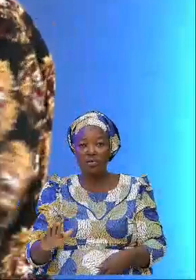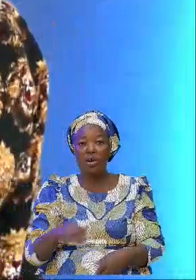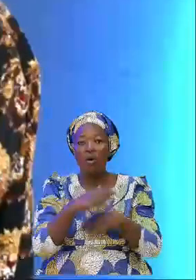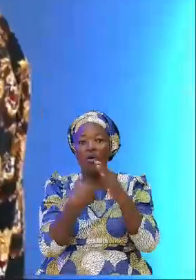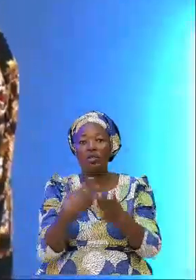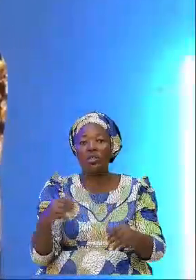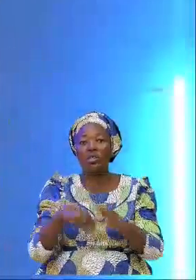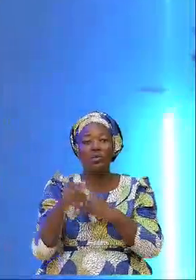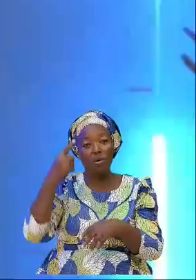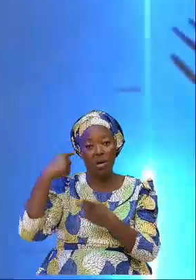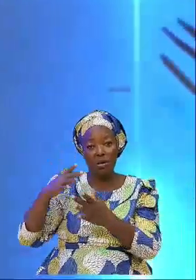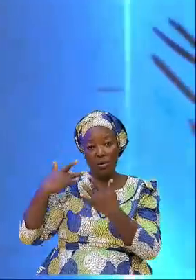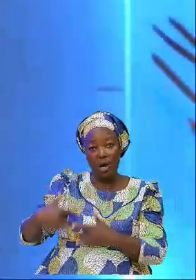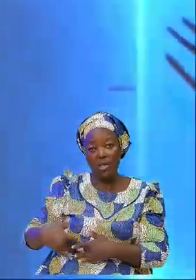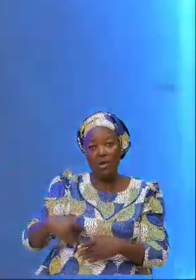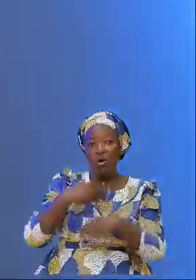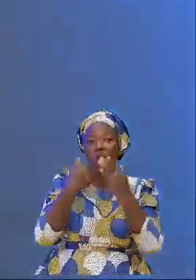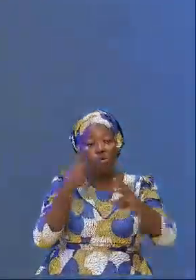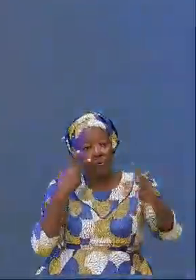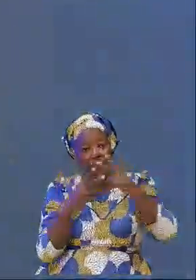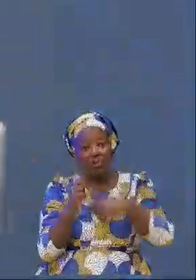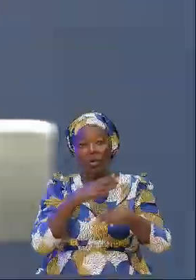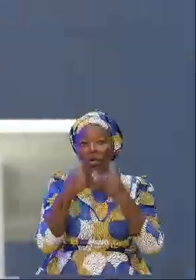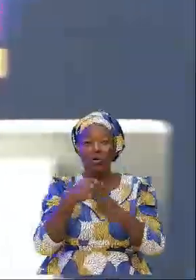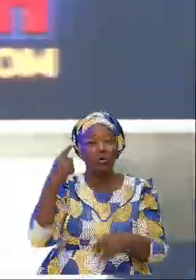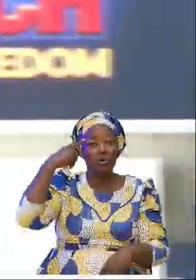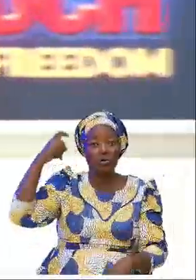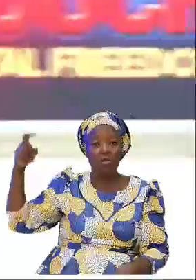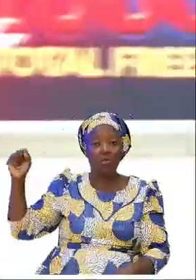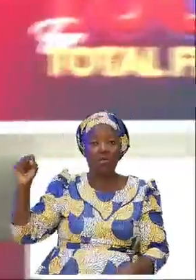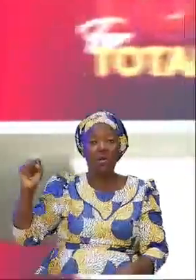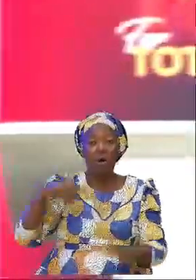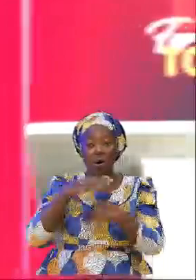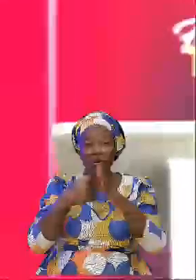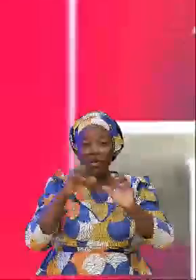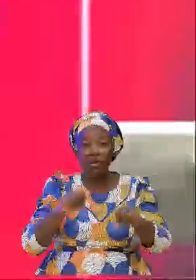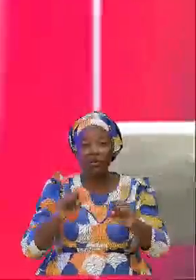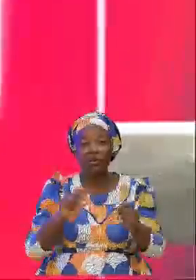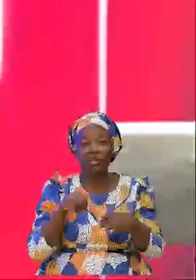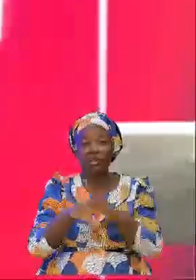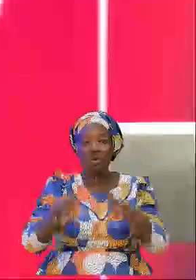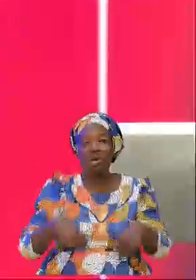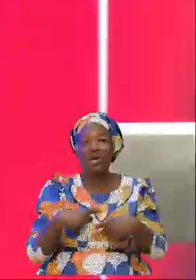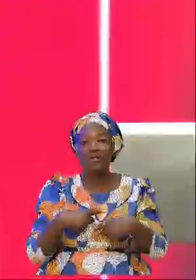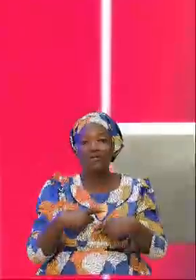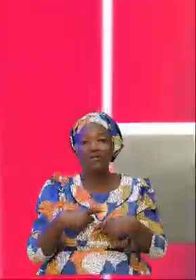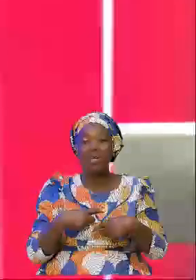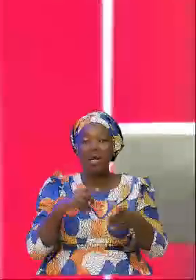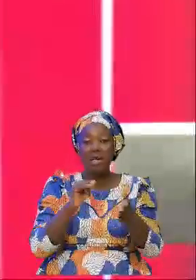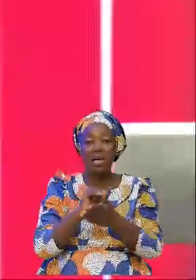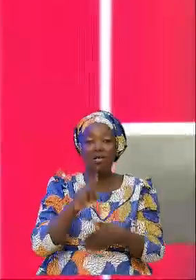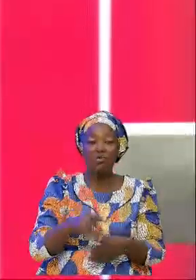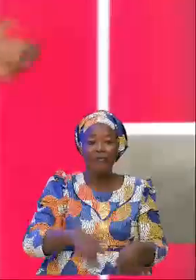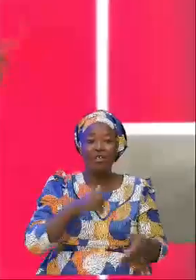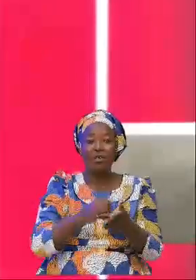of the children, all the things in your heart, all your vision, all your dream, all